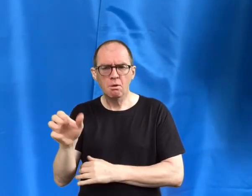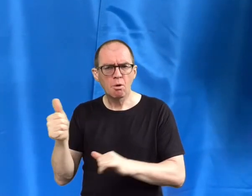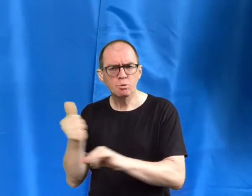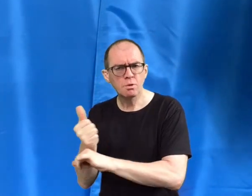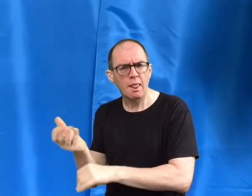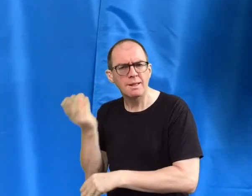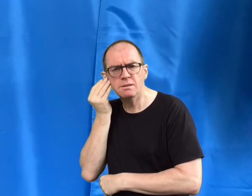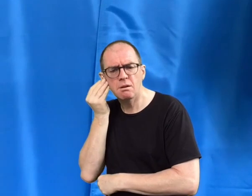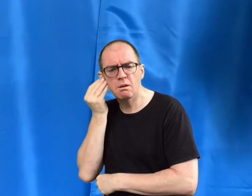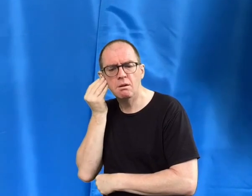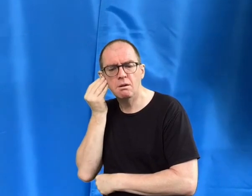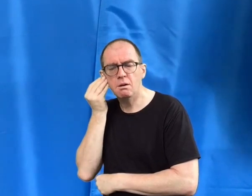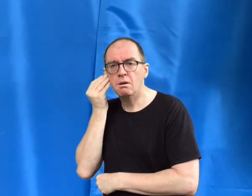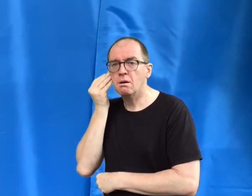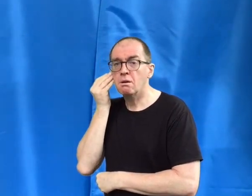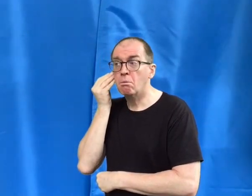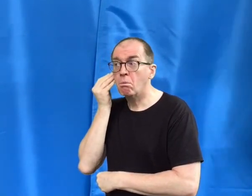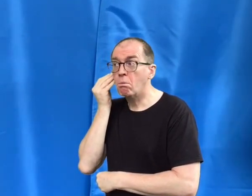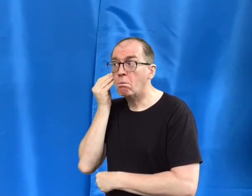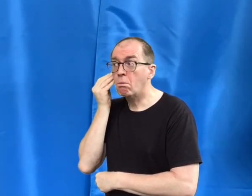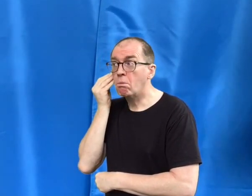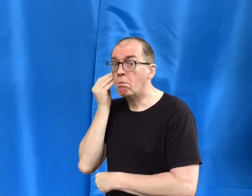I should have a lesson?